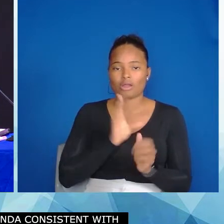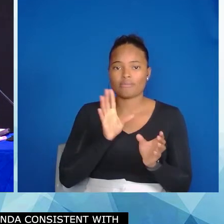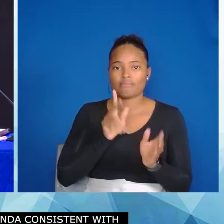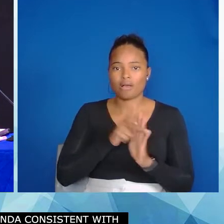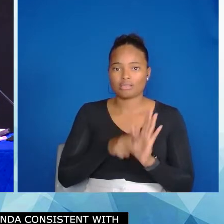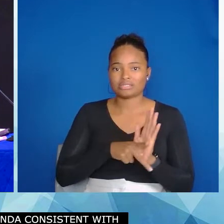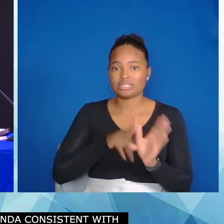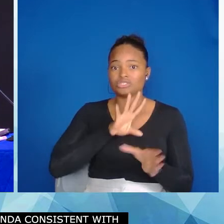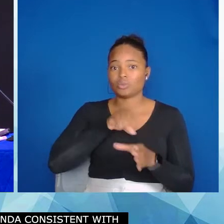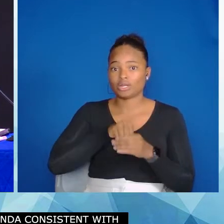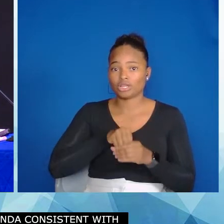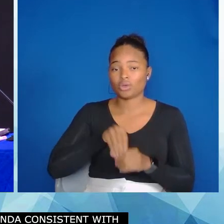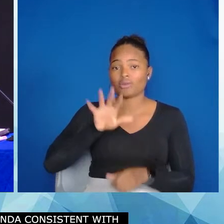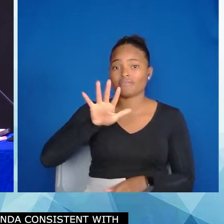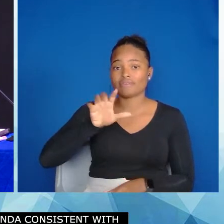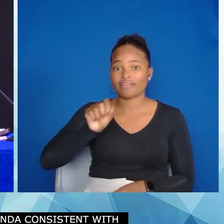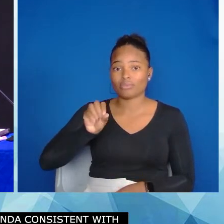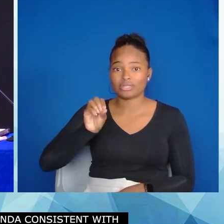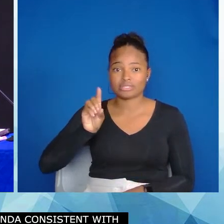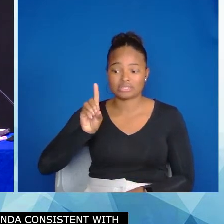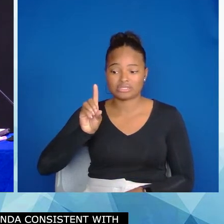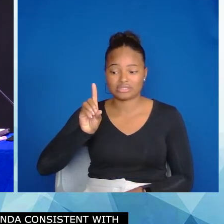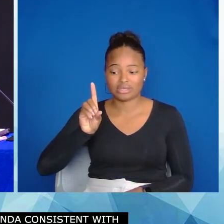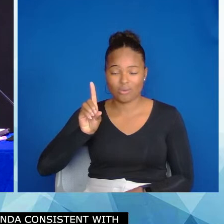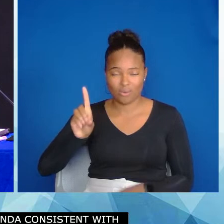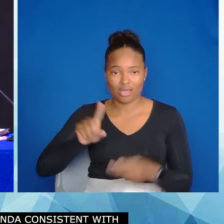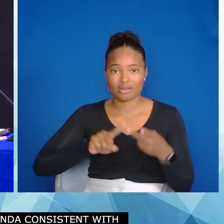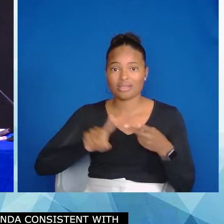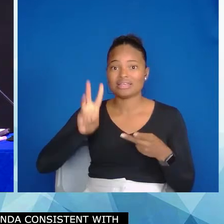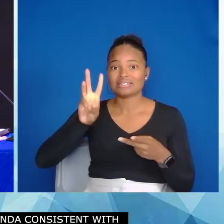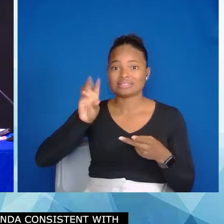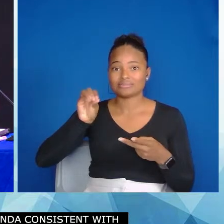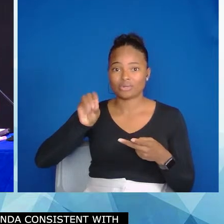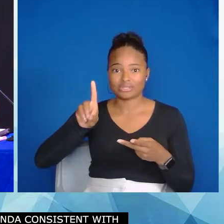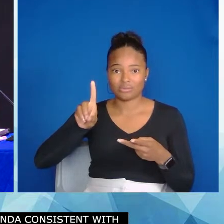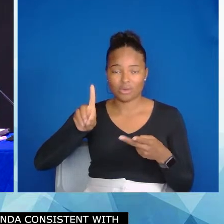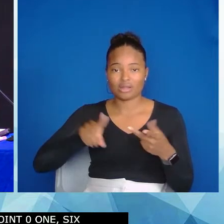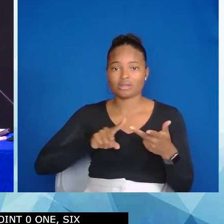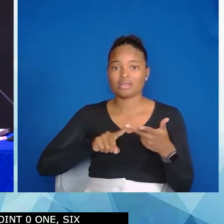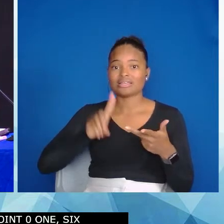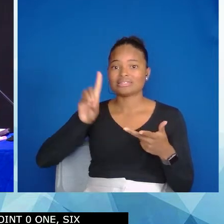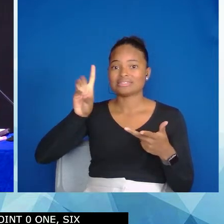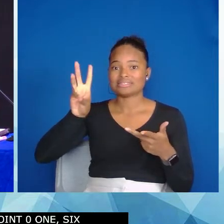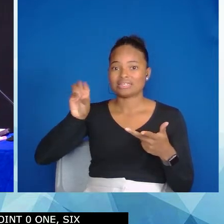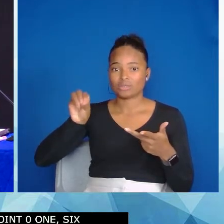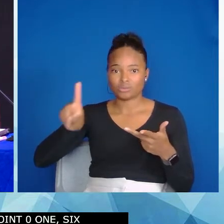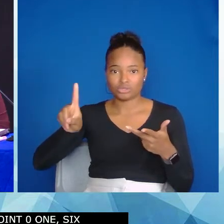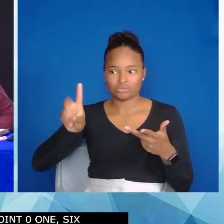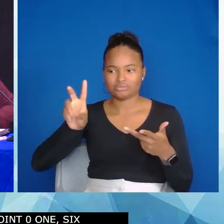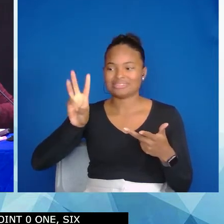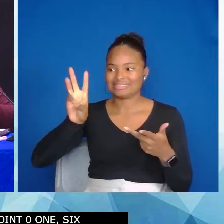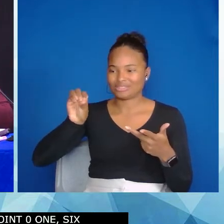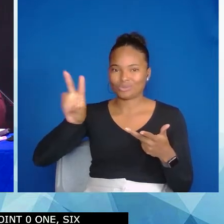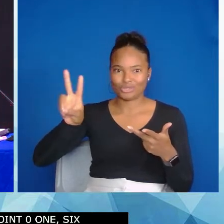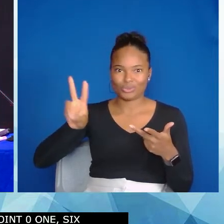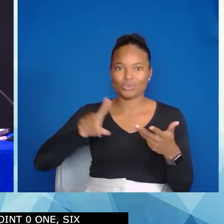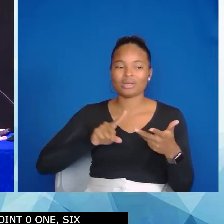5.01, 6.01, 6.02, and an omission, which it'll also